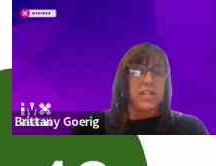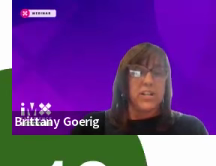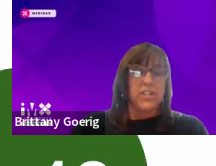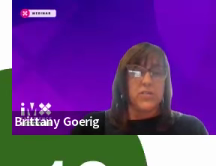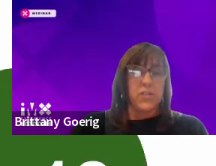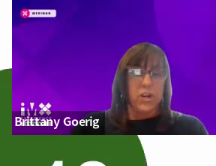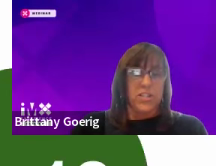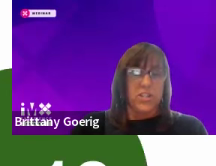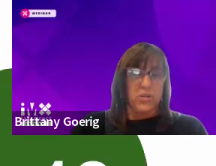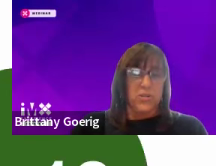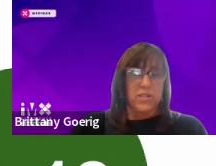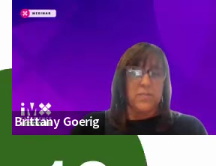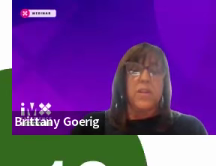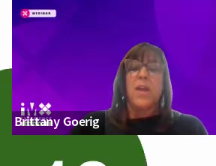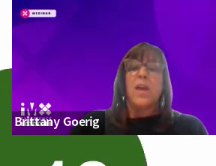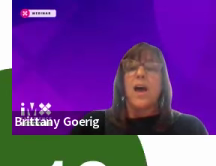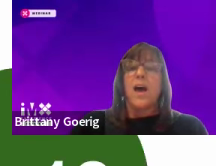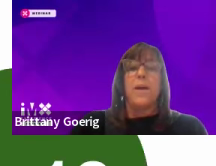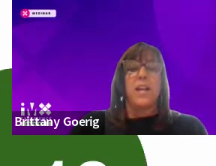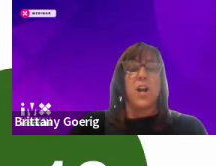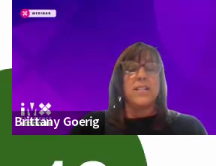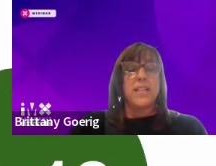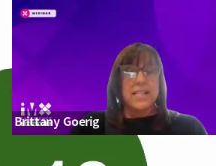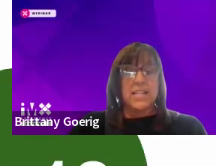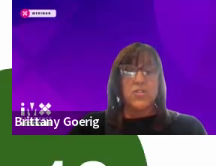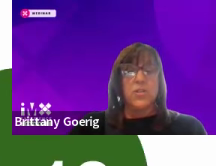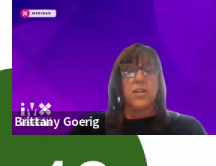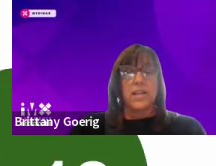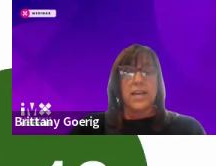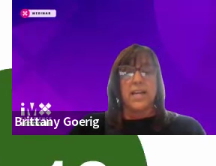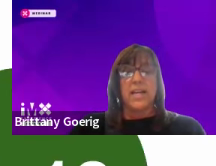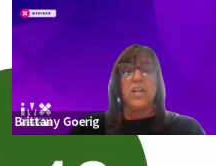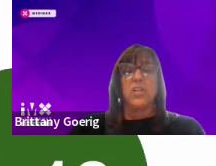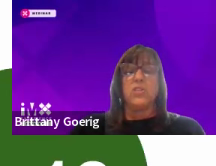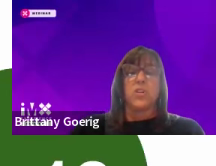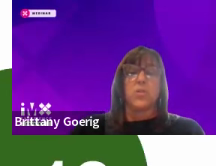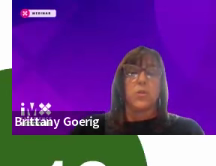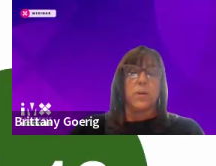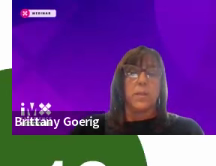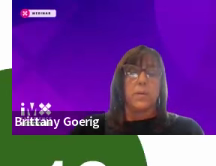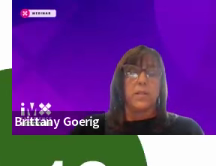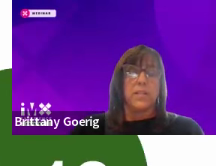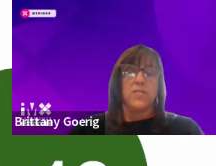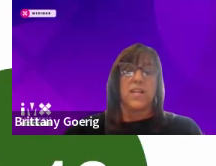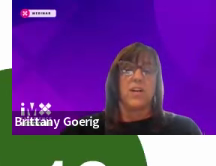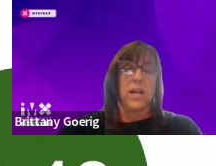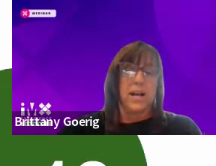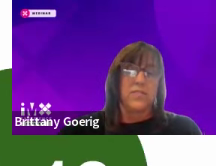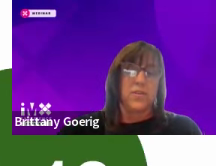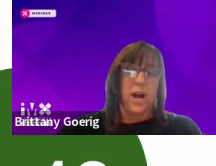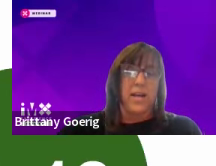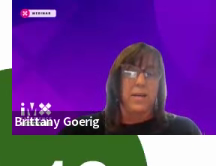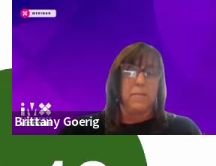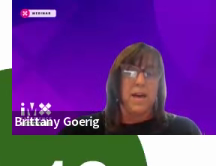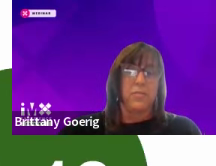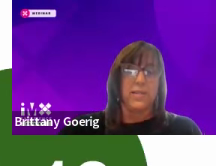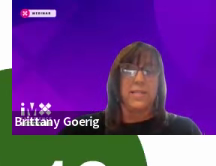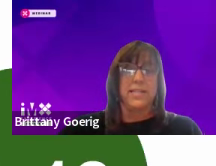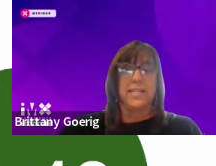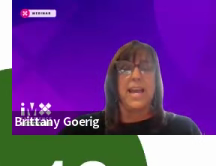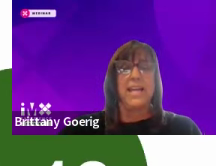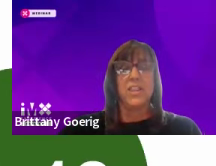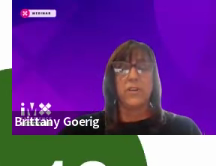enough materials for 30 students. In our essential kit, it includes the core manipulatives that are aligned for IM